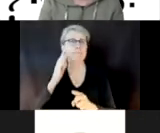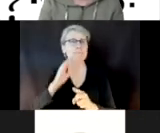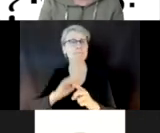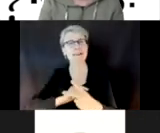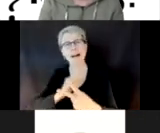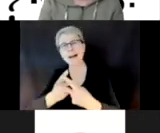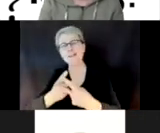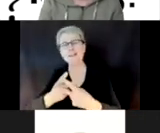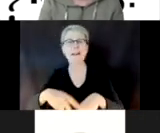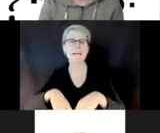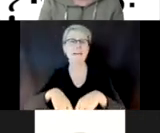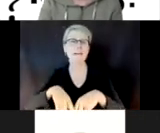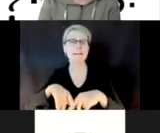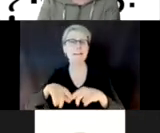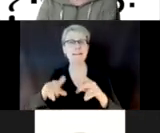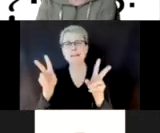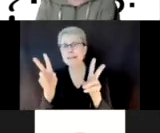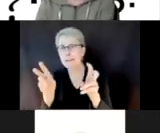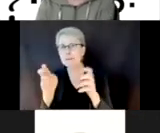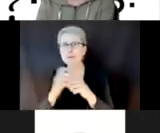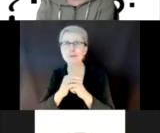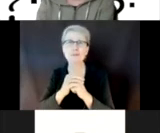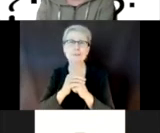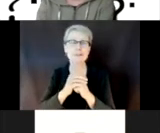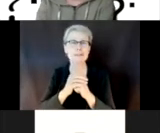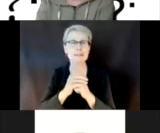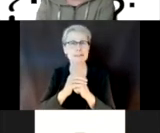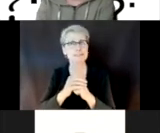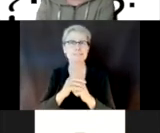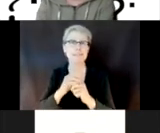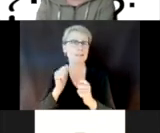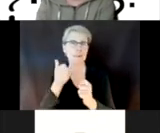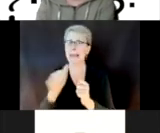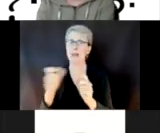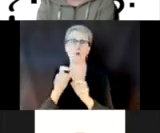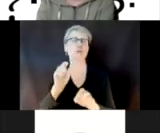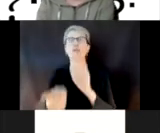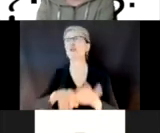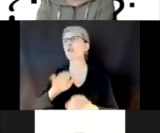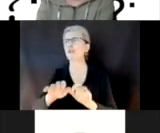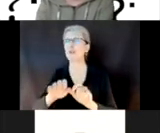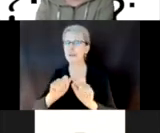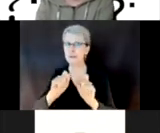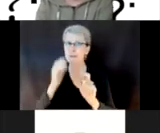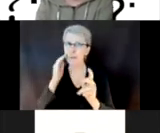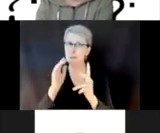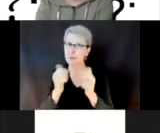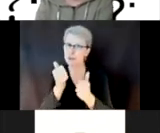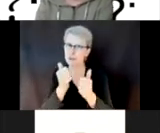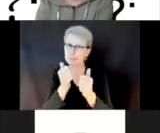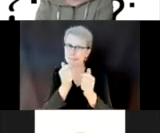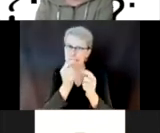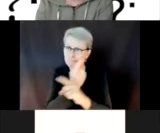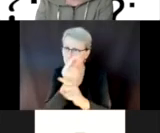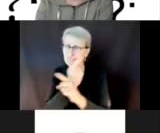writing the right captions and things like that. So there's multiple skill sets, I guess, is kind of what I'm pointing out. A lot of social